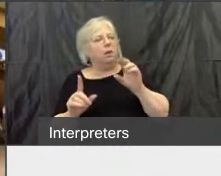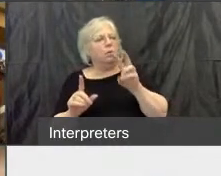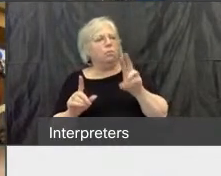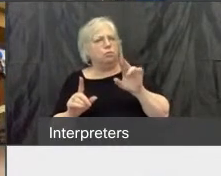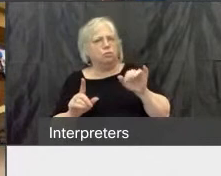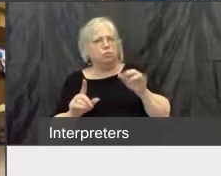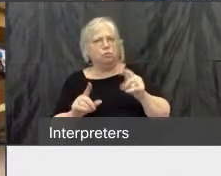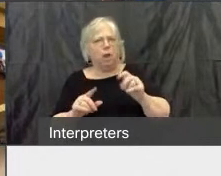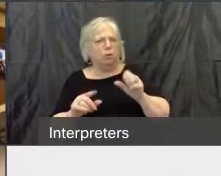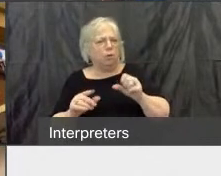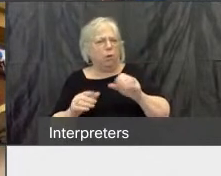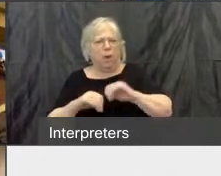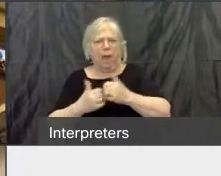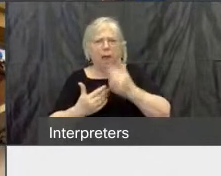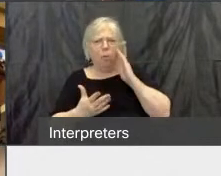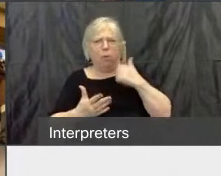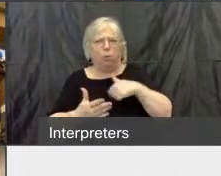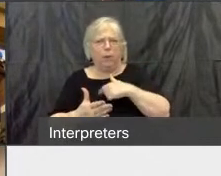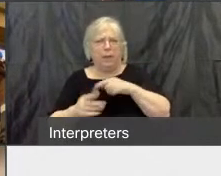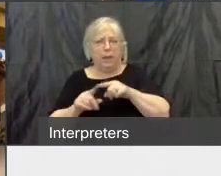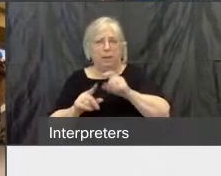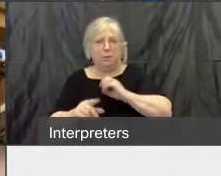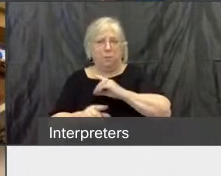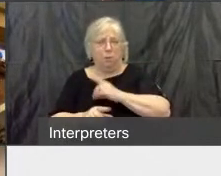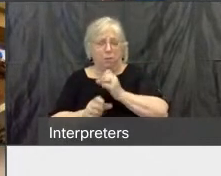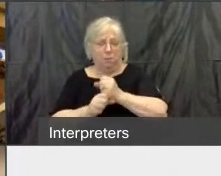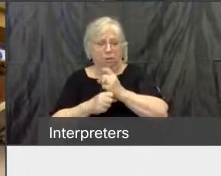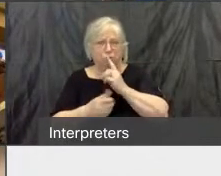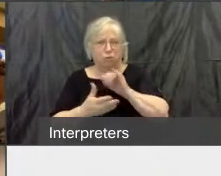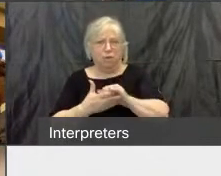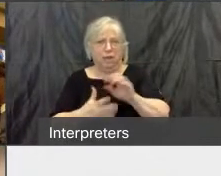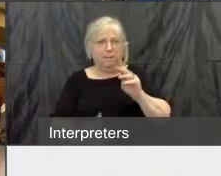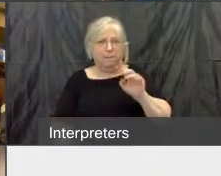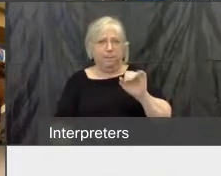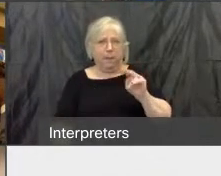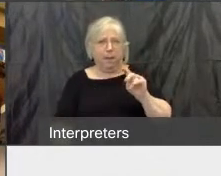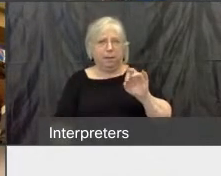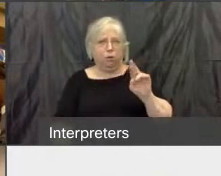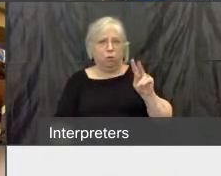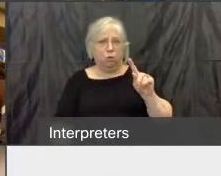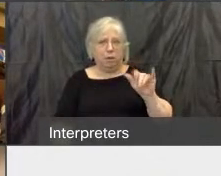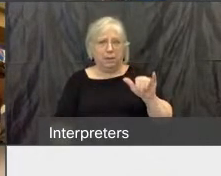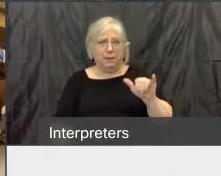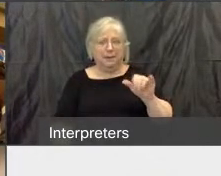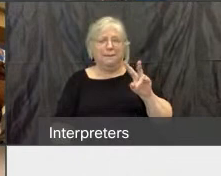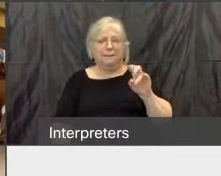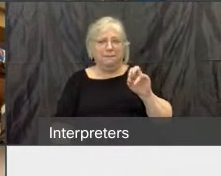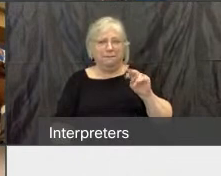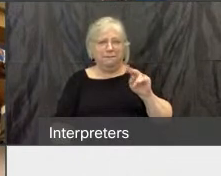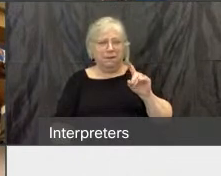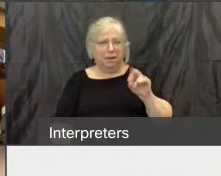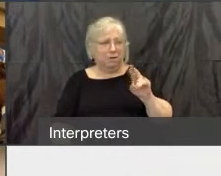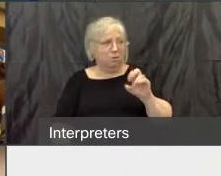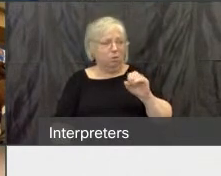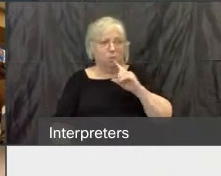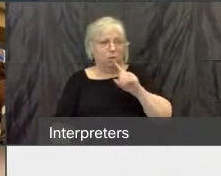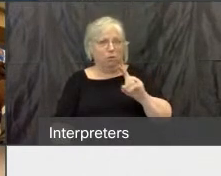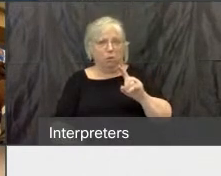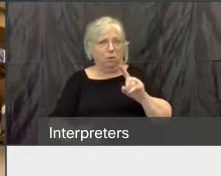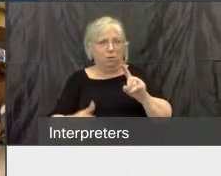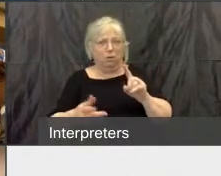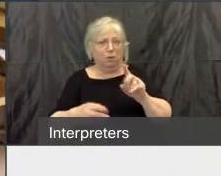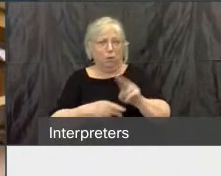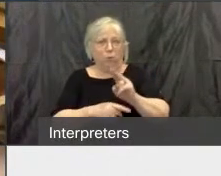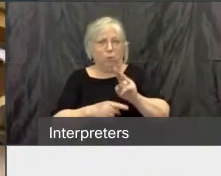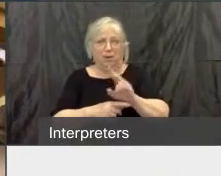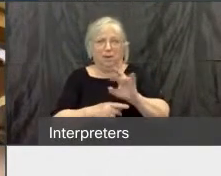how would we as a board ensure that minority vendors are utilized if they're